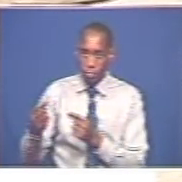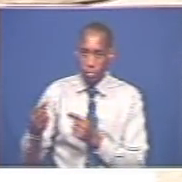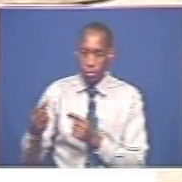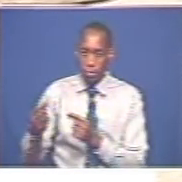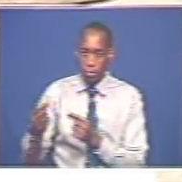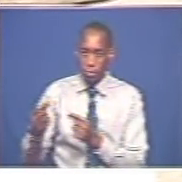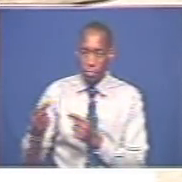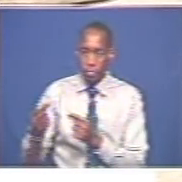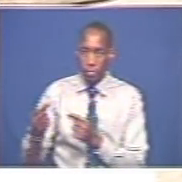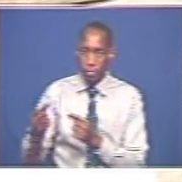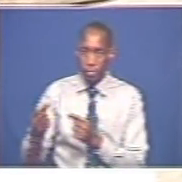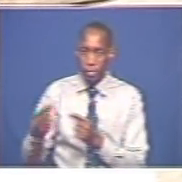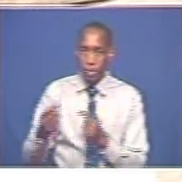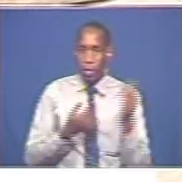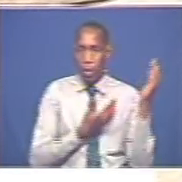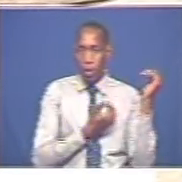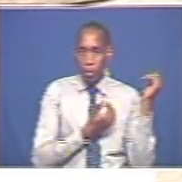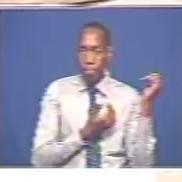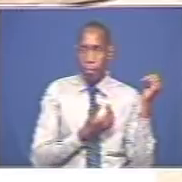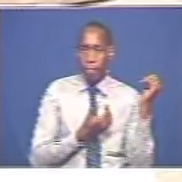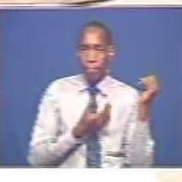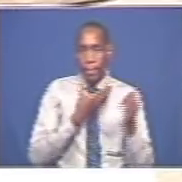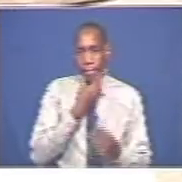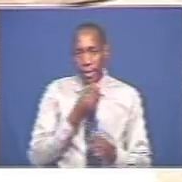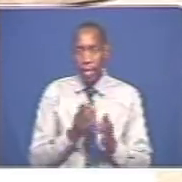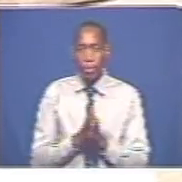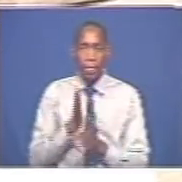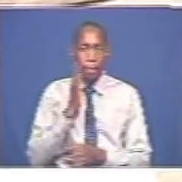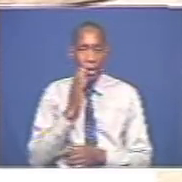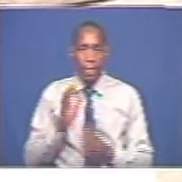let's hope that she will heal, my dad will heal, my family will heal.